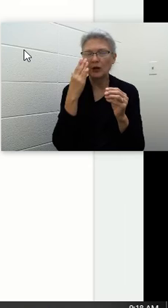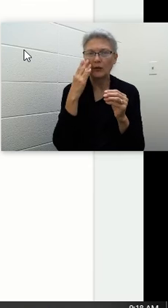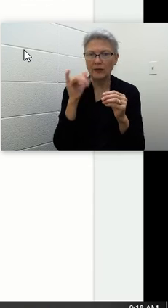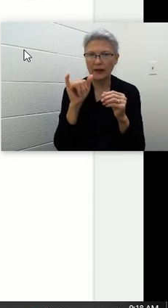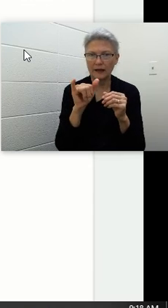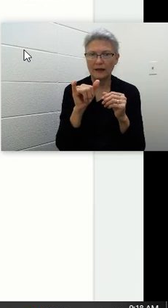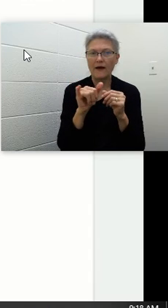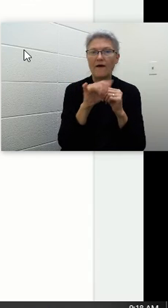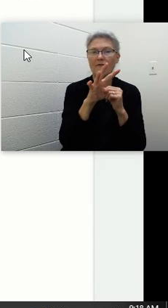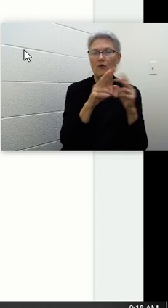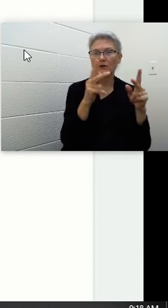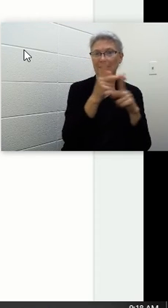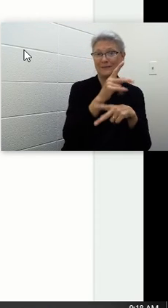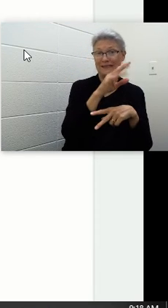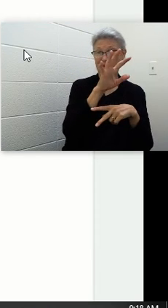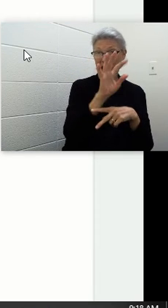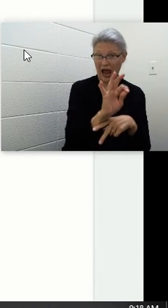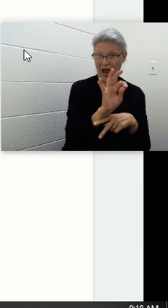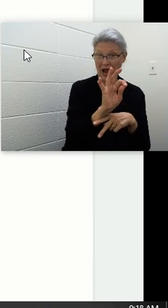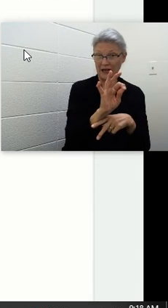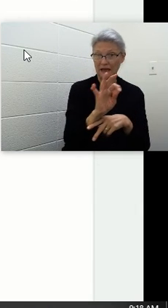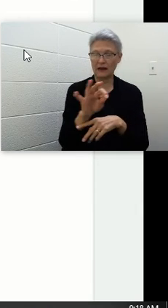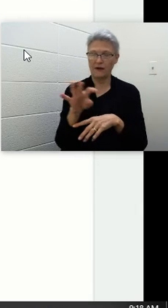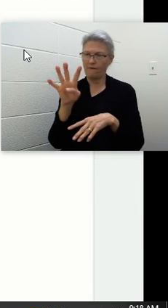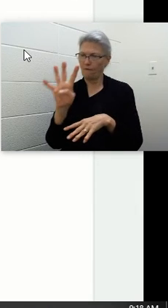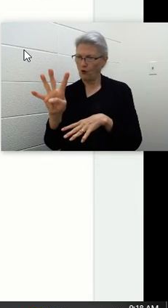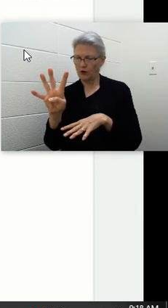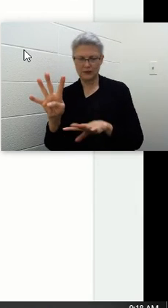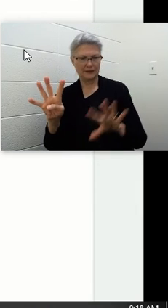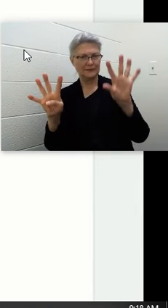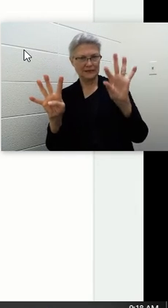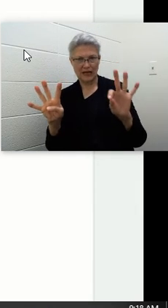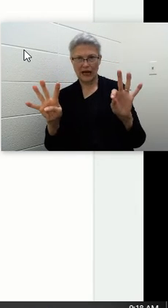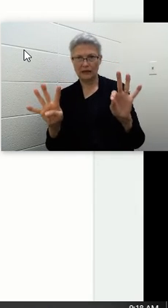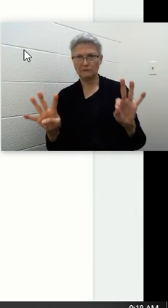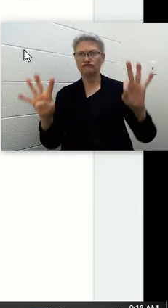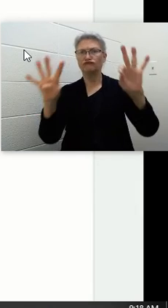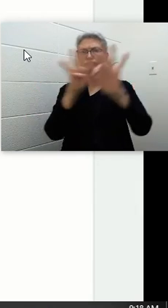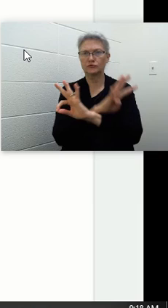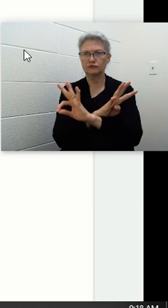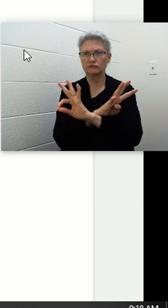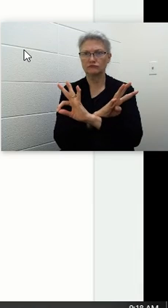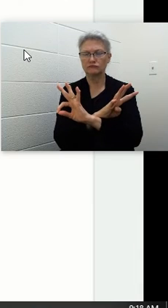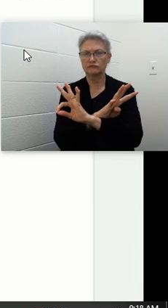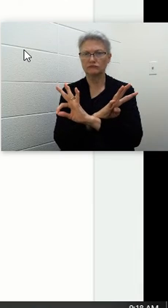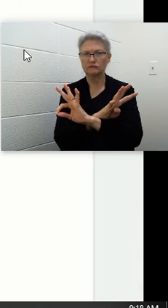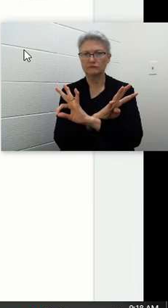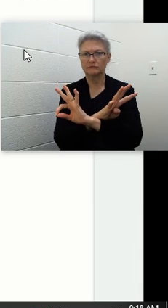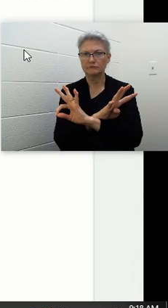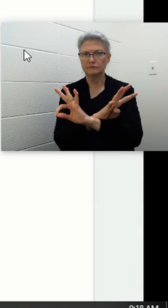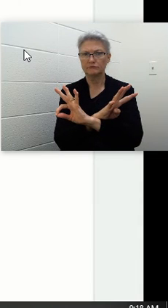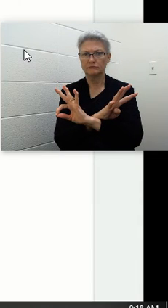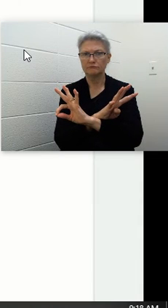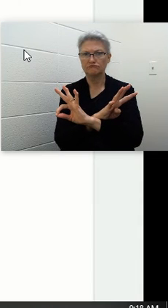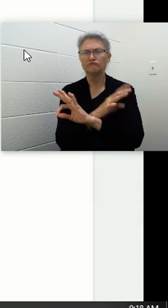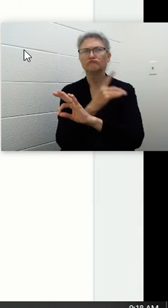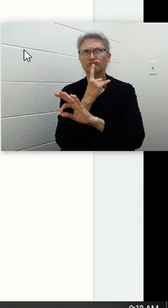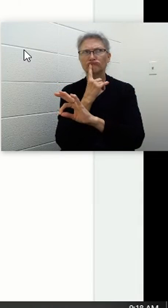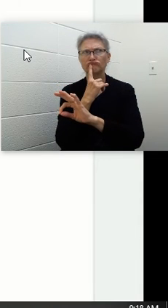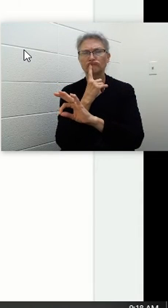value. 4 times 9, well, let's see here. 4 times,